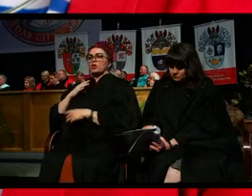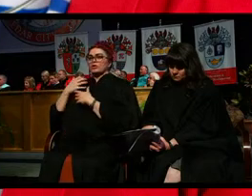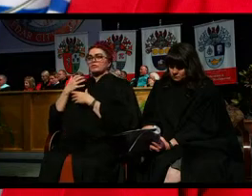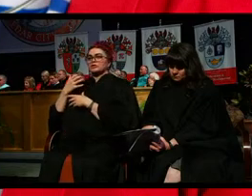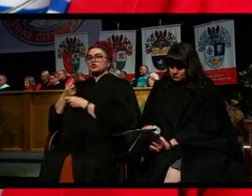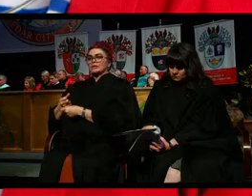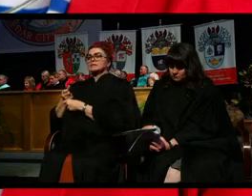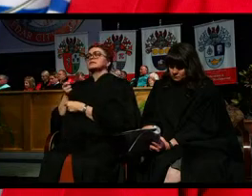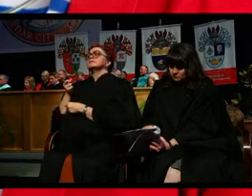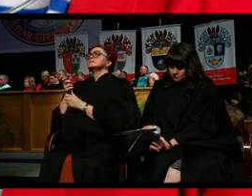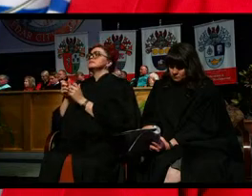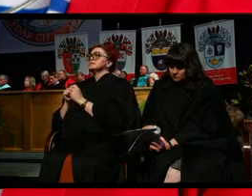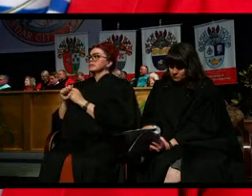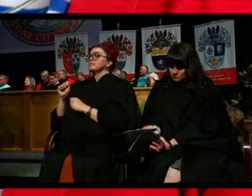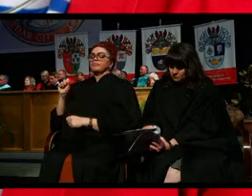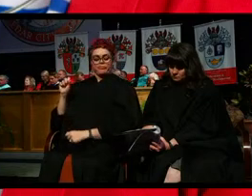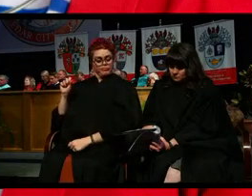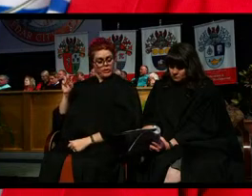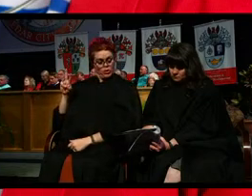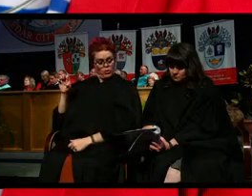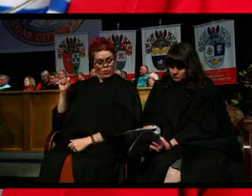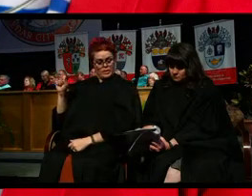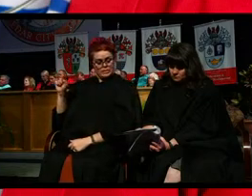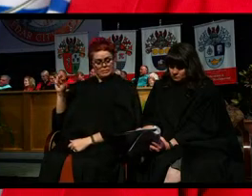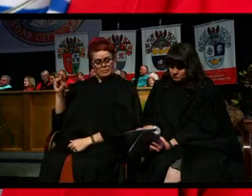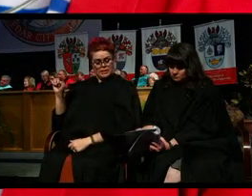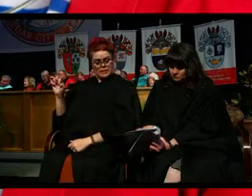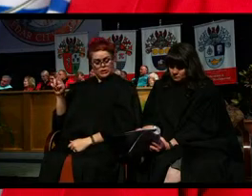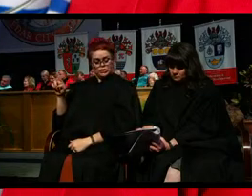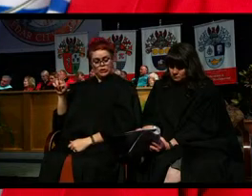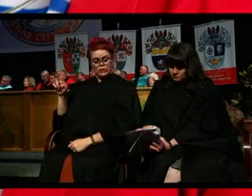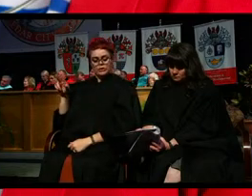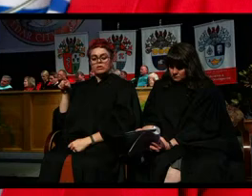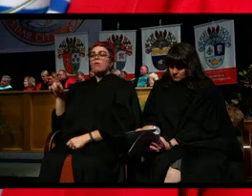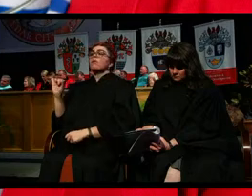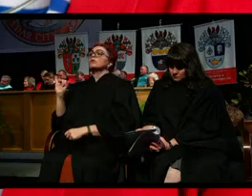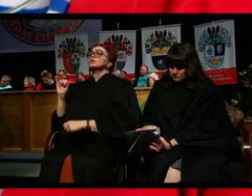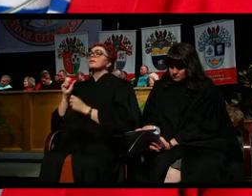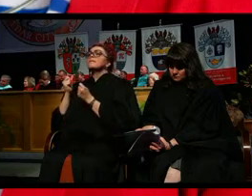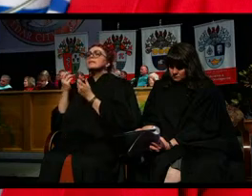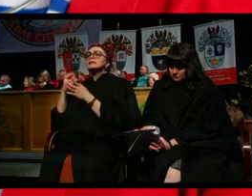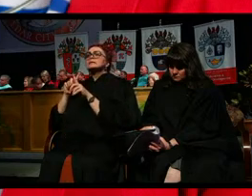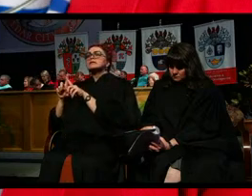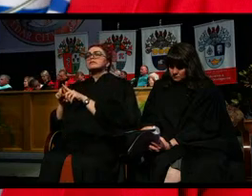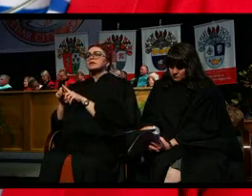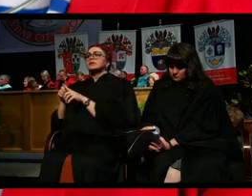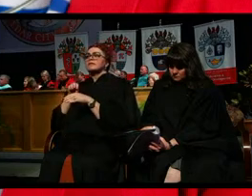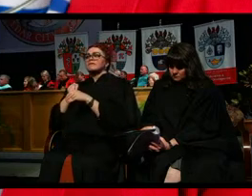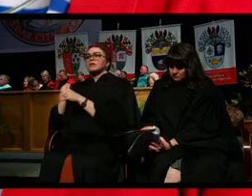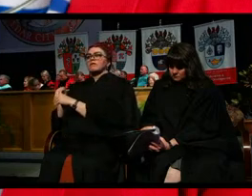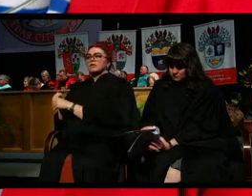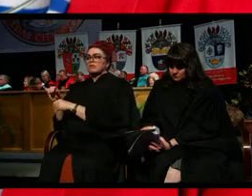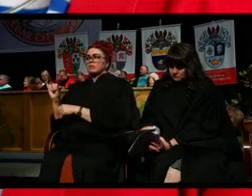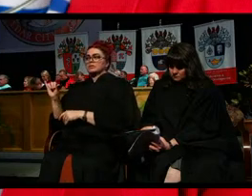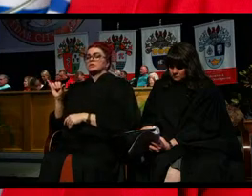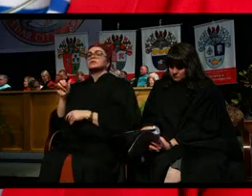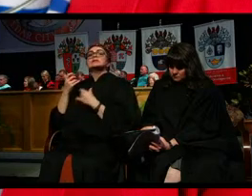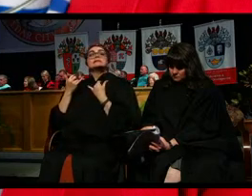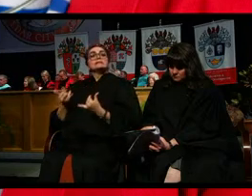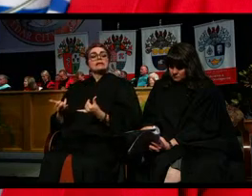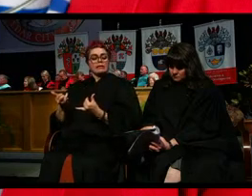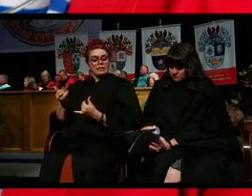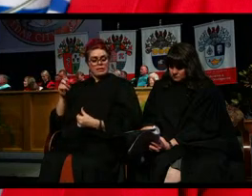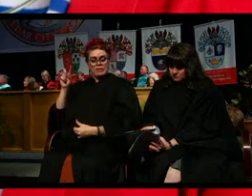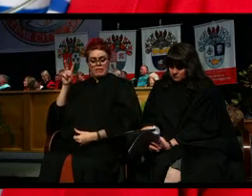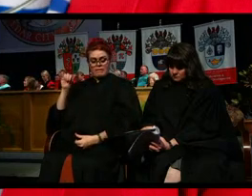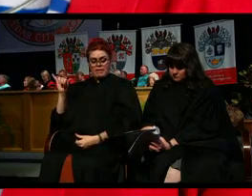is active in community affairs and serves on numerous boards and councils. Today, Vice Chair Anderson